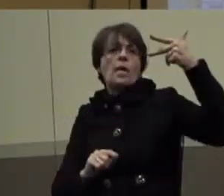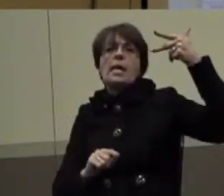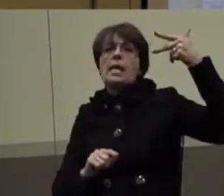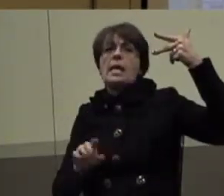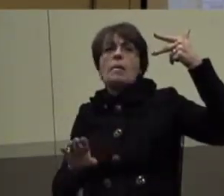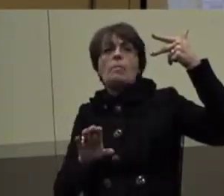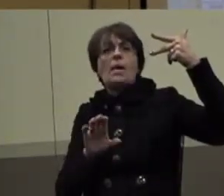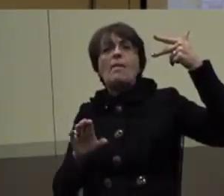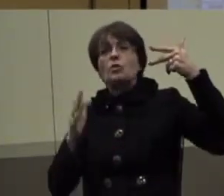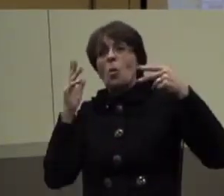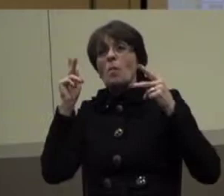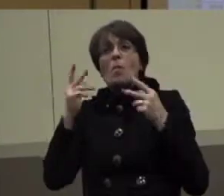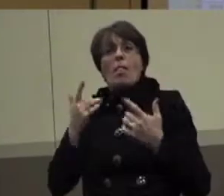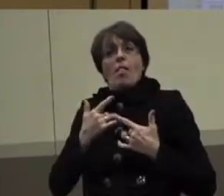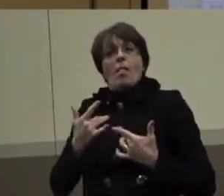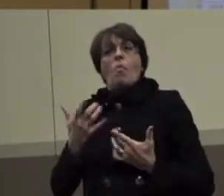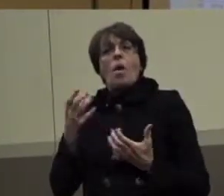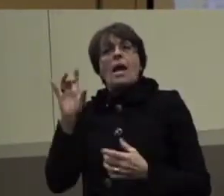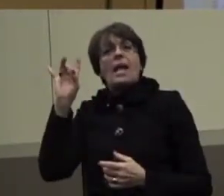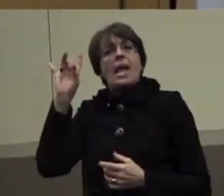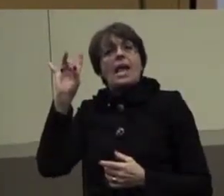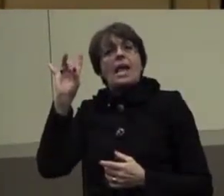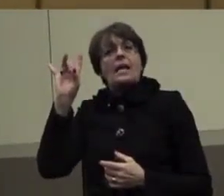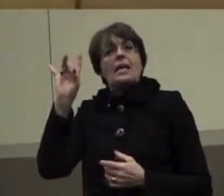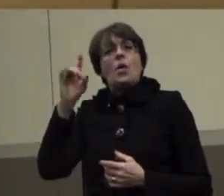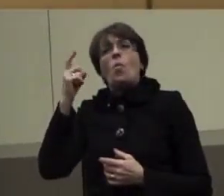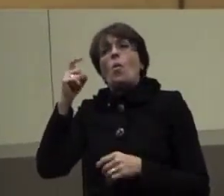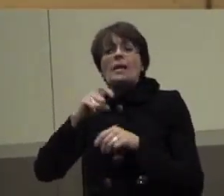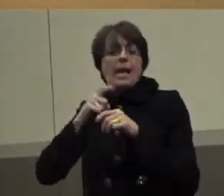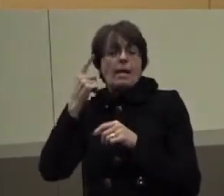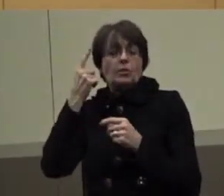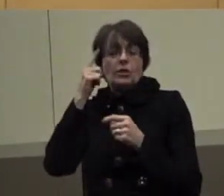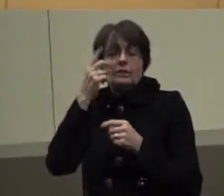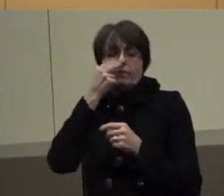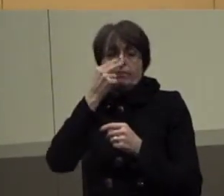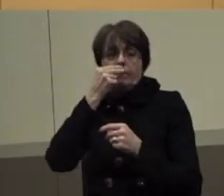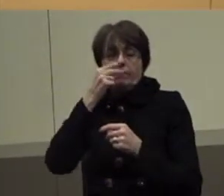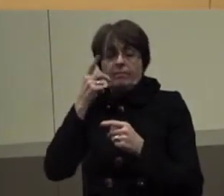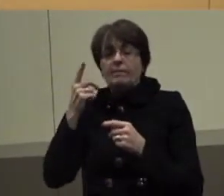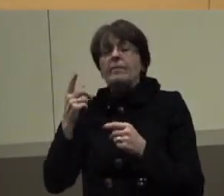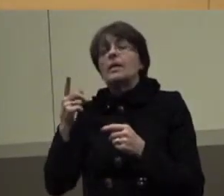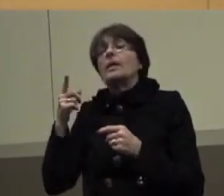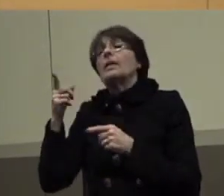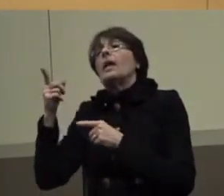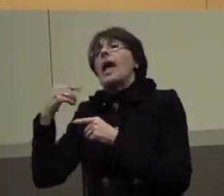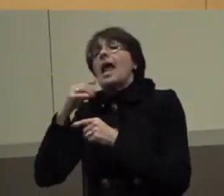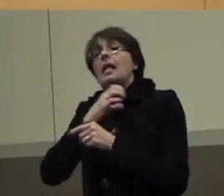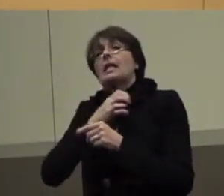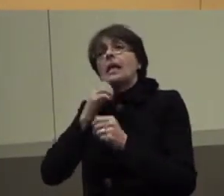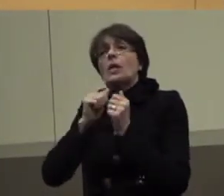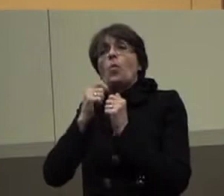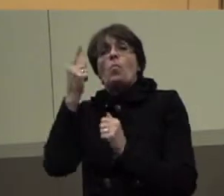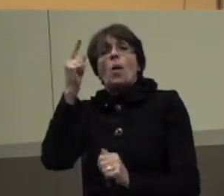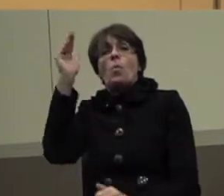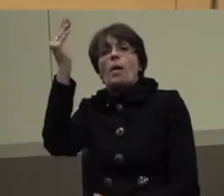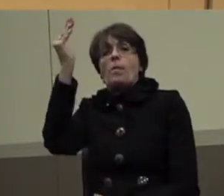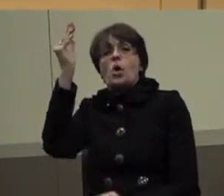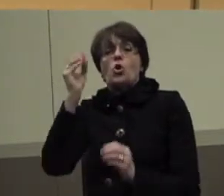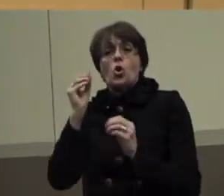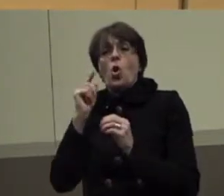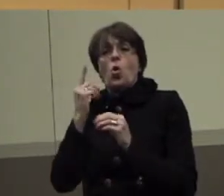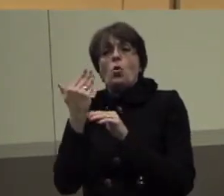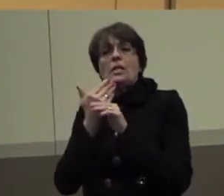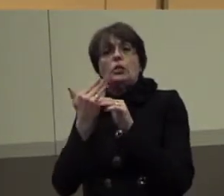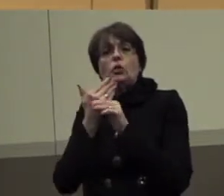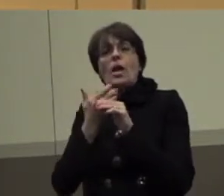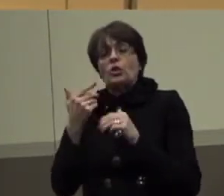want 8? Well, one time, just for grins, I had a clinic with a one-way mirror and I had no distractions. And I had a teacher